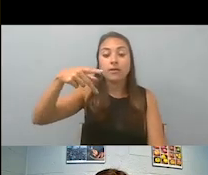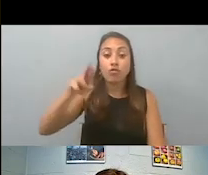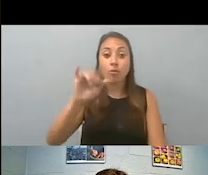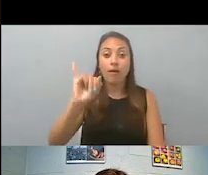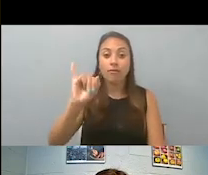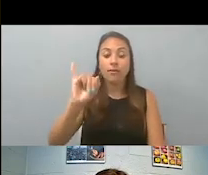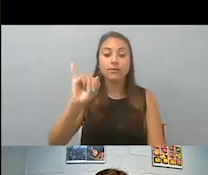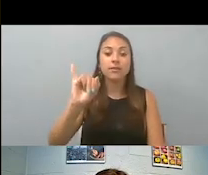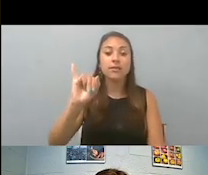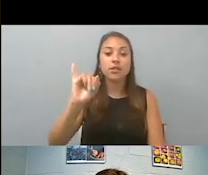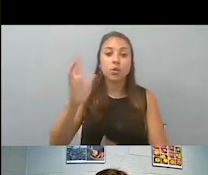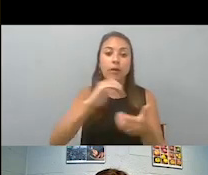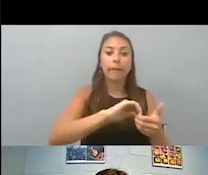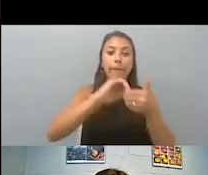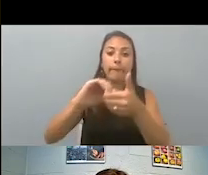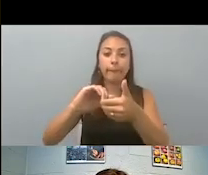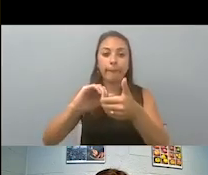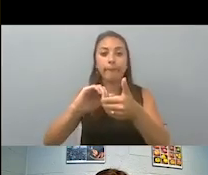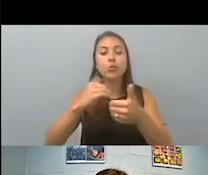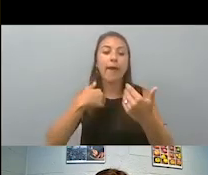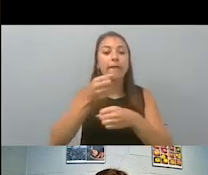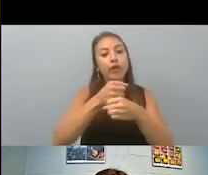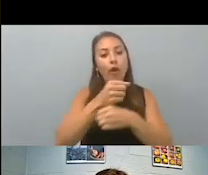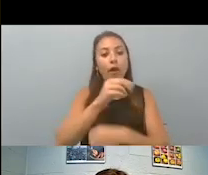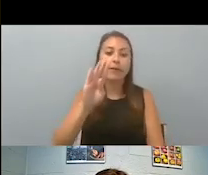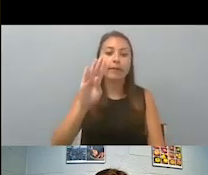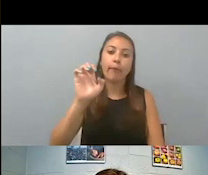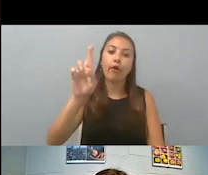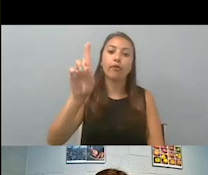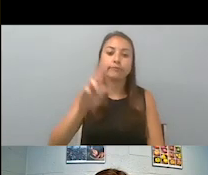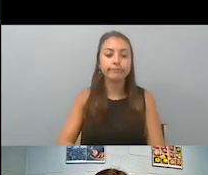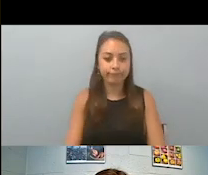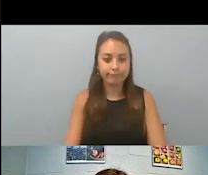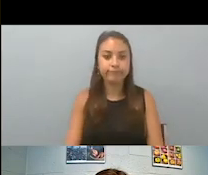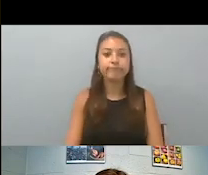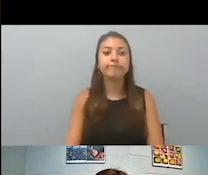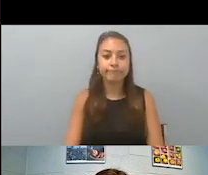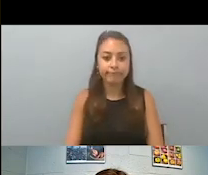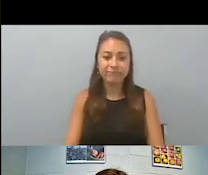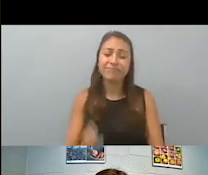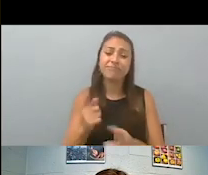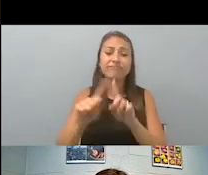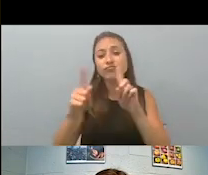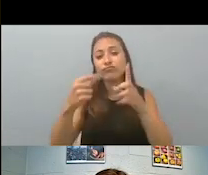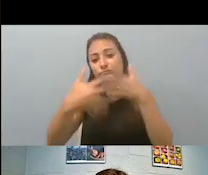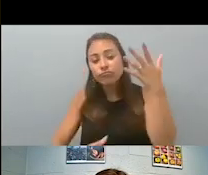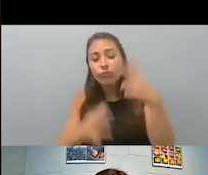and we run the coffee bar in conjunction with them. We have a full espresso program here. We have a lot of grab and go